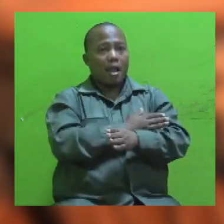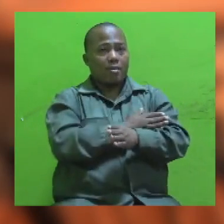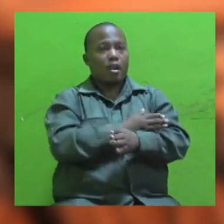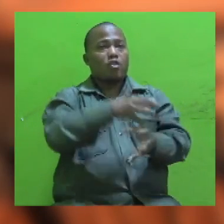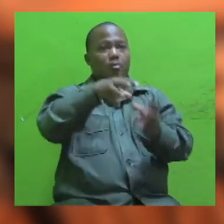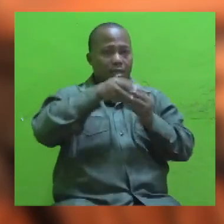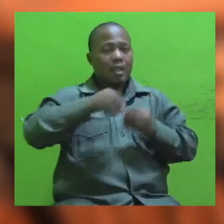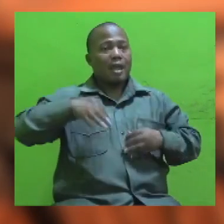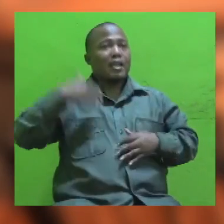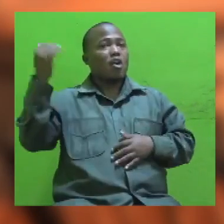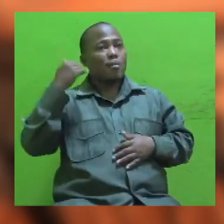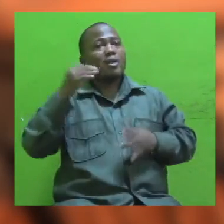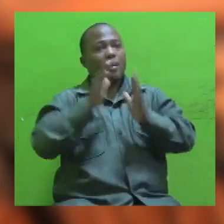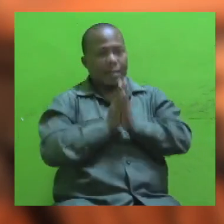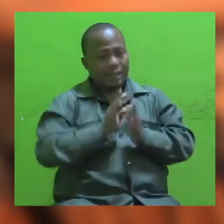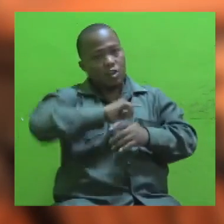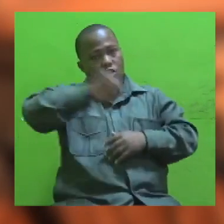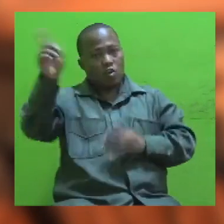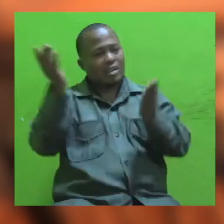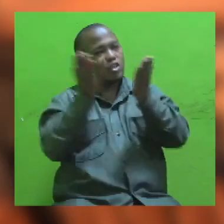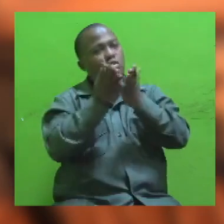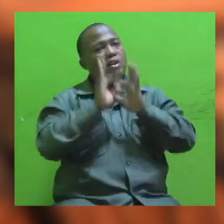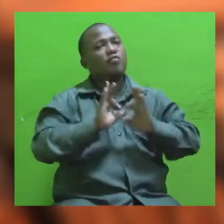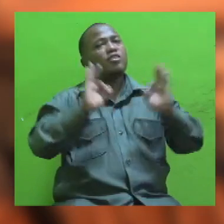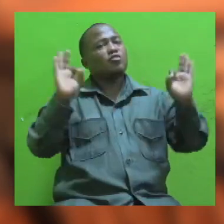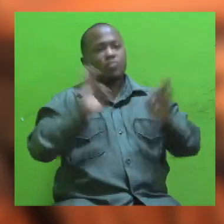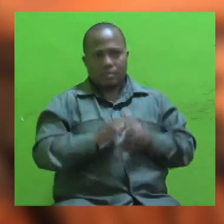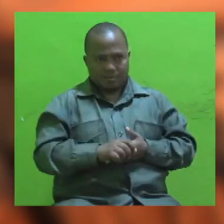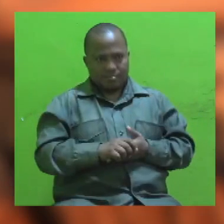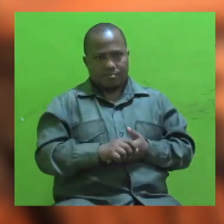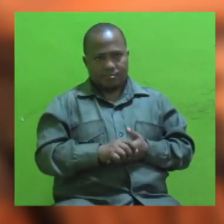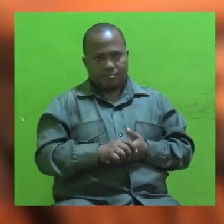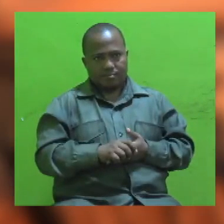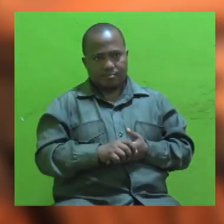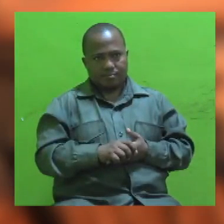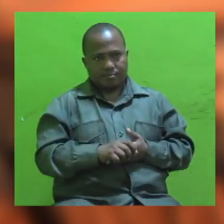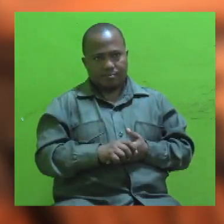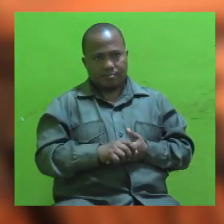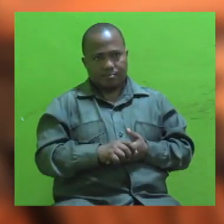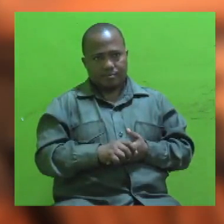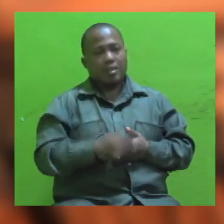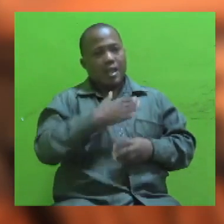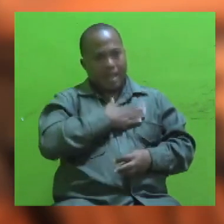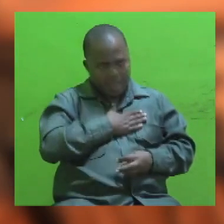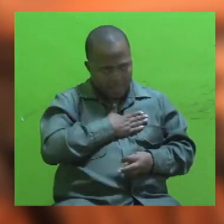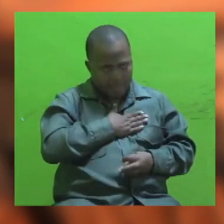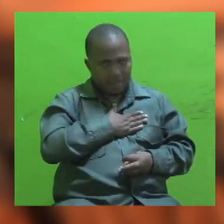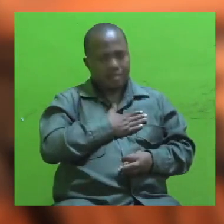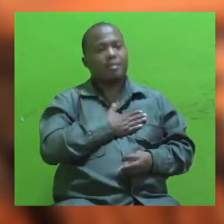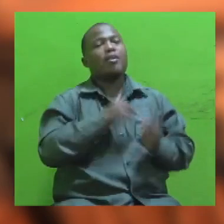want to tell you, please go and read very carefully so as to improve your knowledge. Thank you very much,